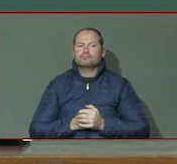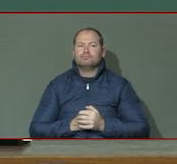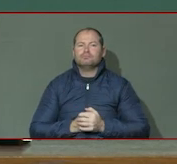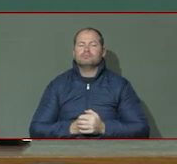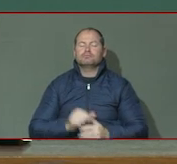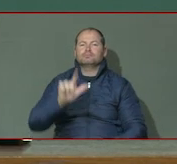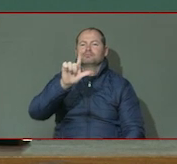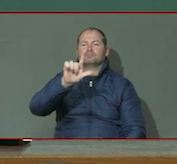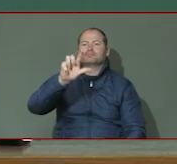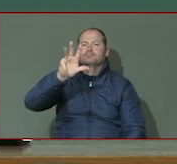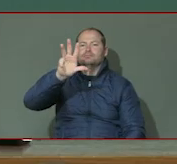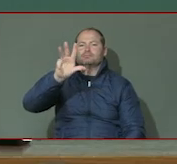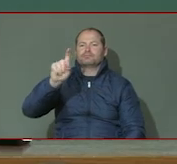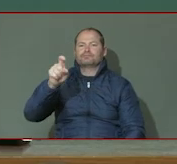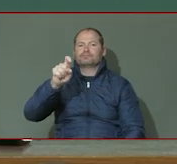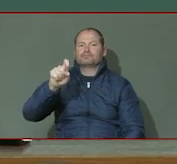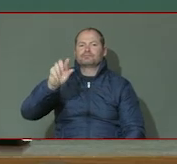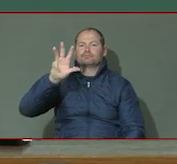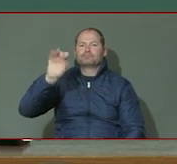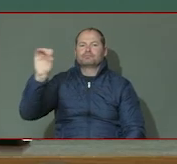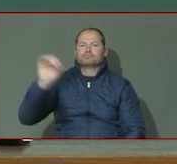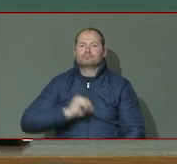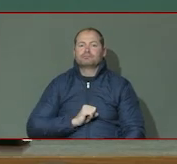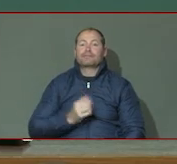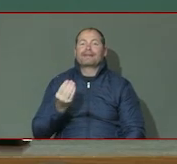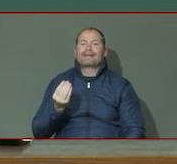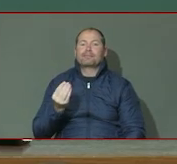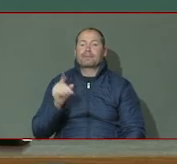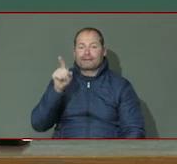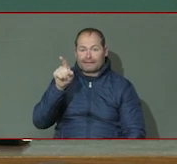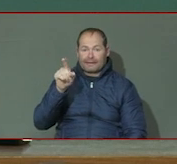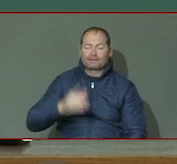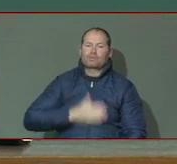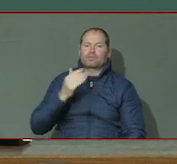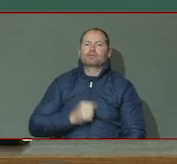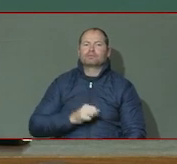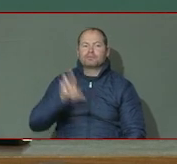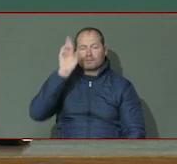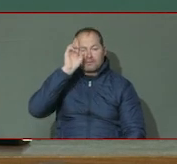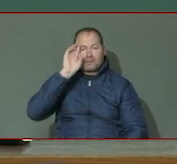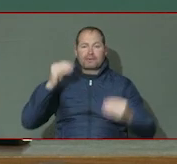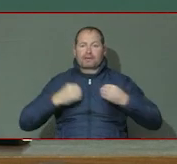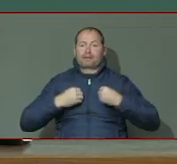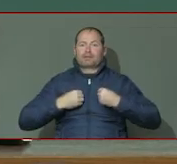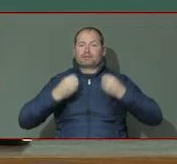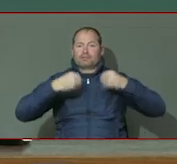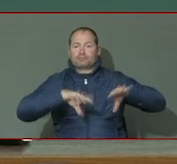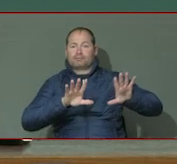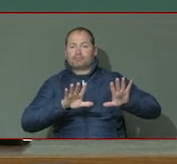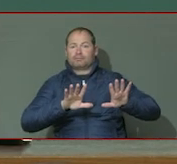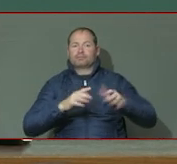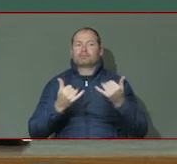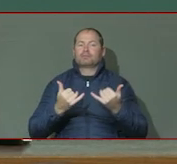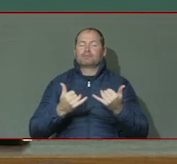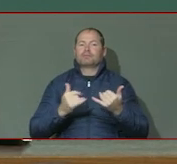79,900. And this is the figure that they wanted. Remember when we did asset disposal, we had that steps. We said that was